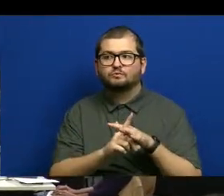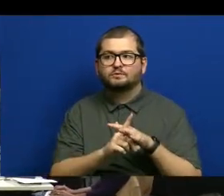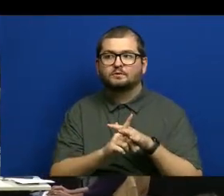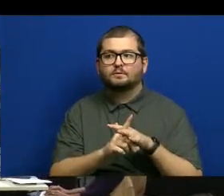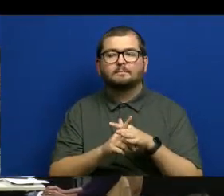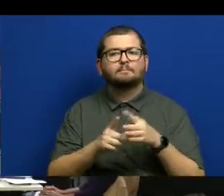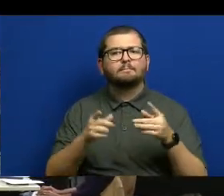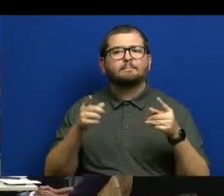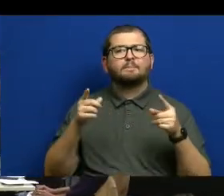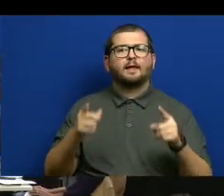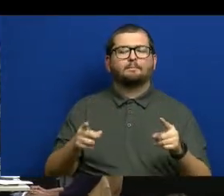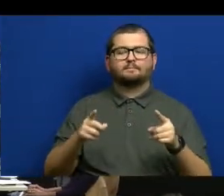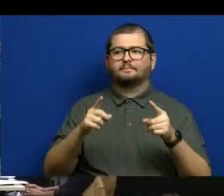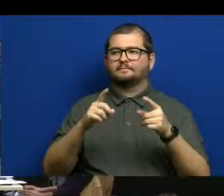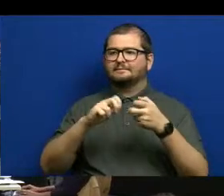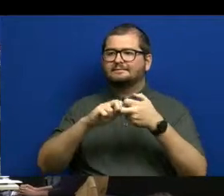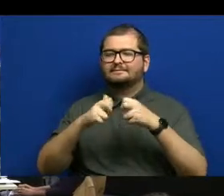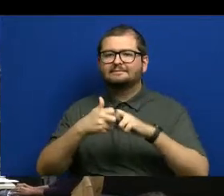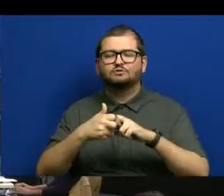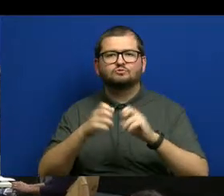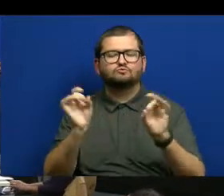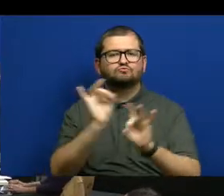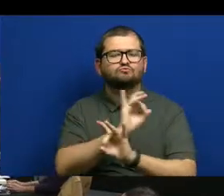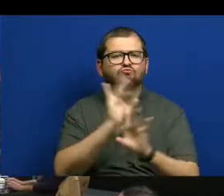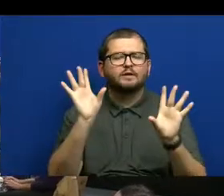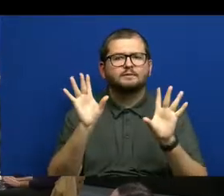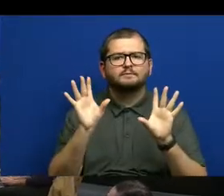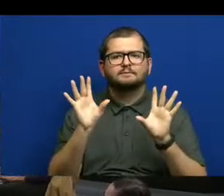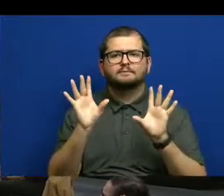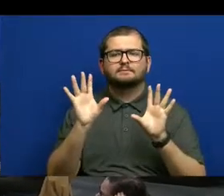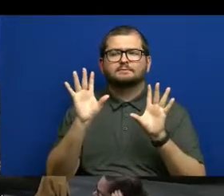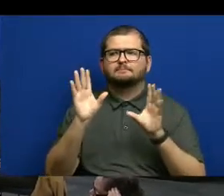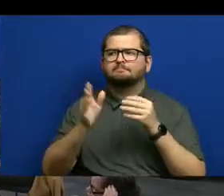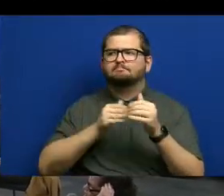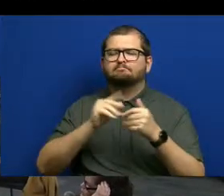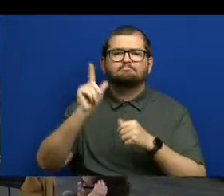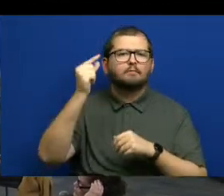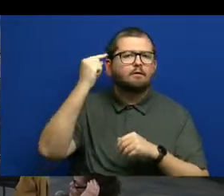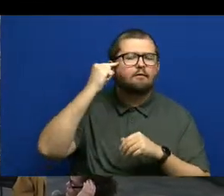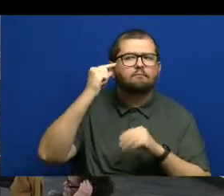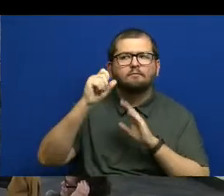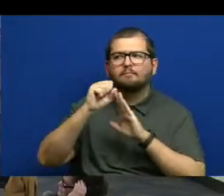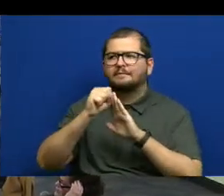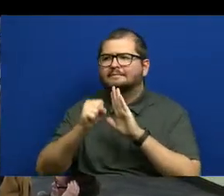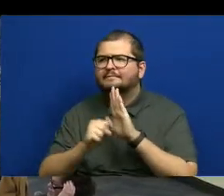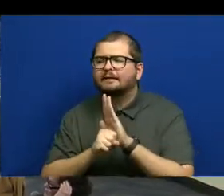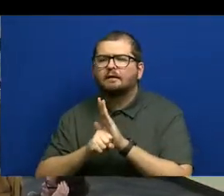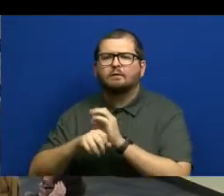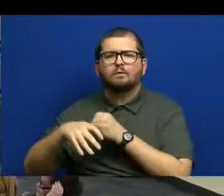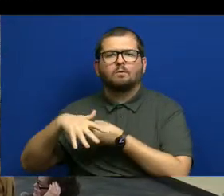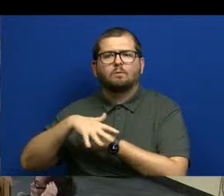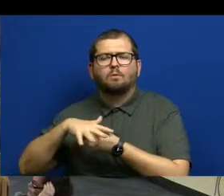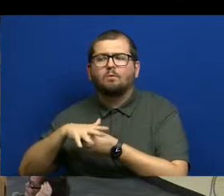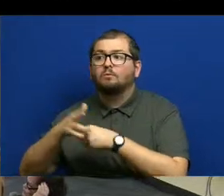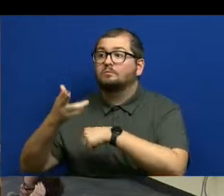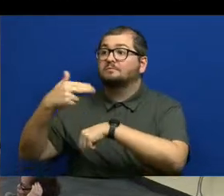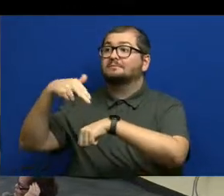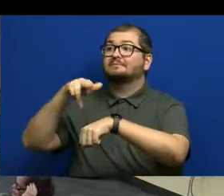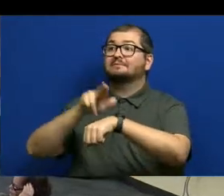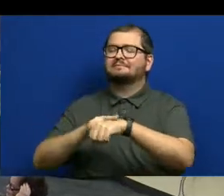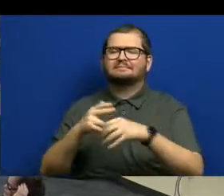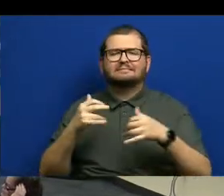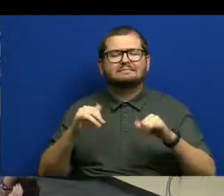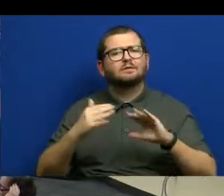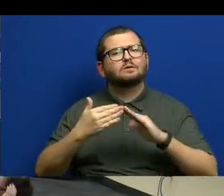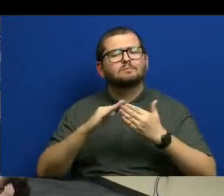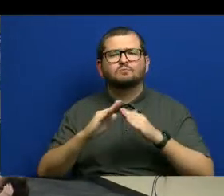When there's an issue or a crisis in the government or at the state level or the local level or the national level, the community